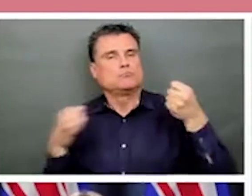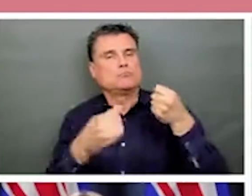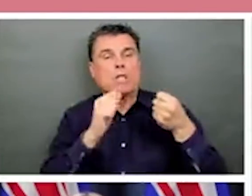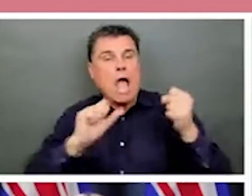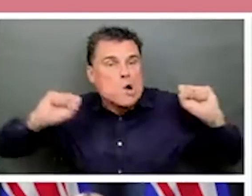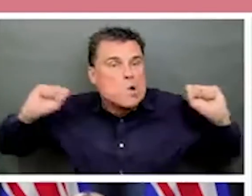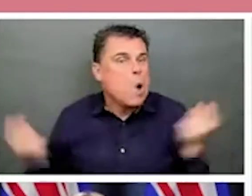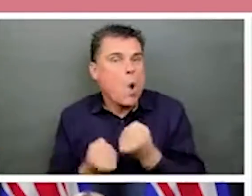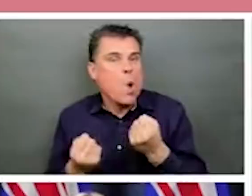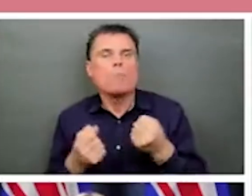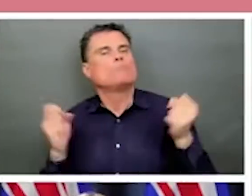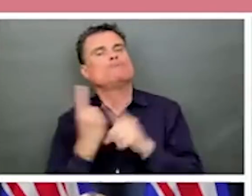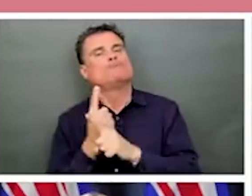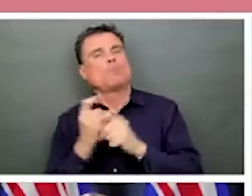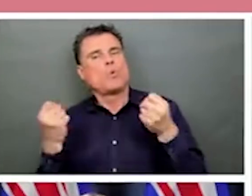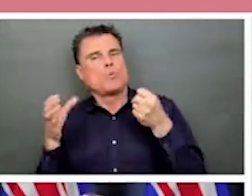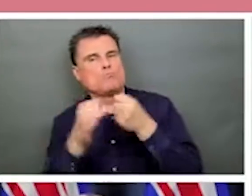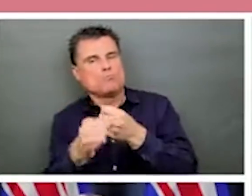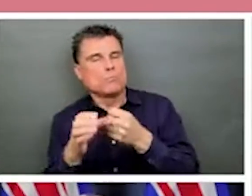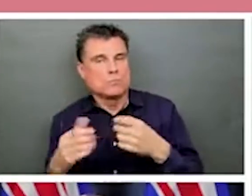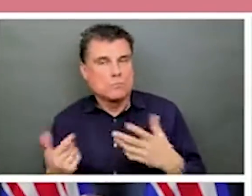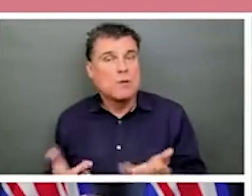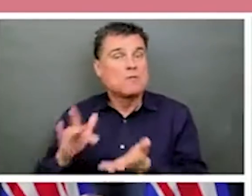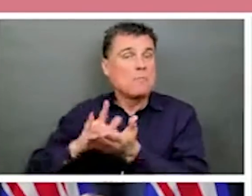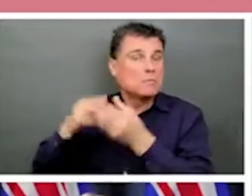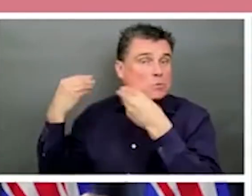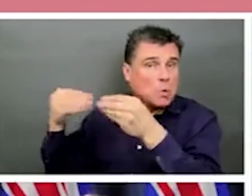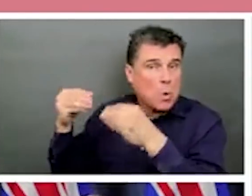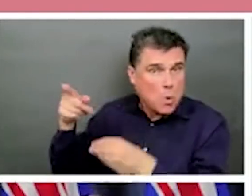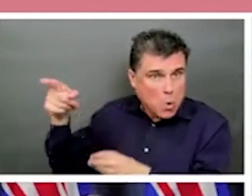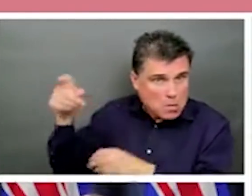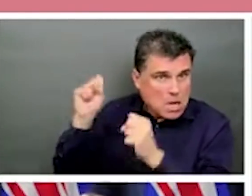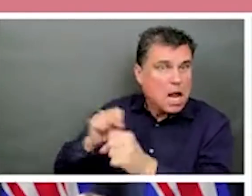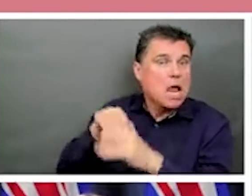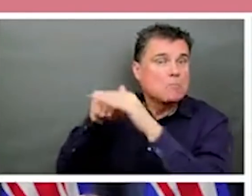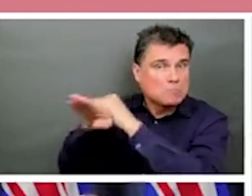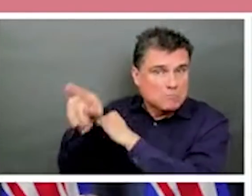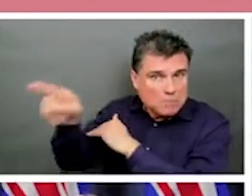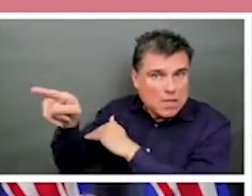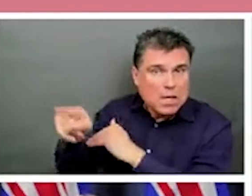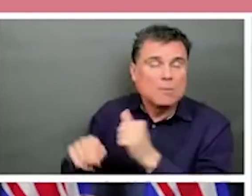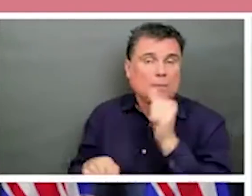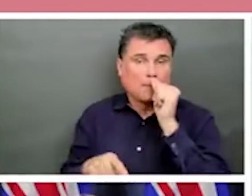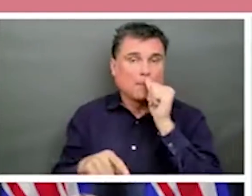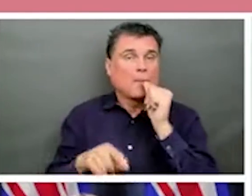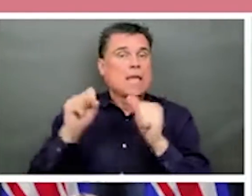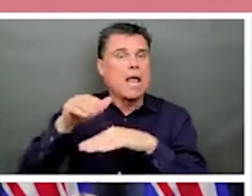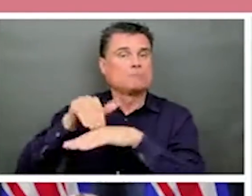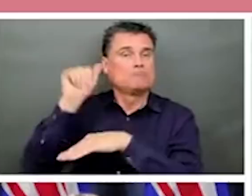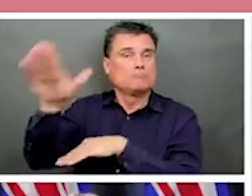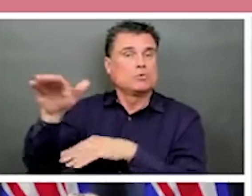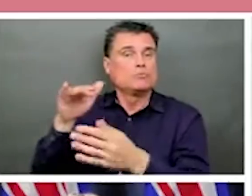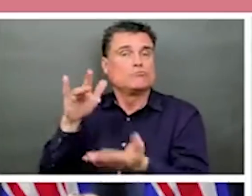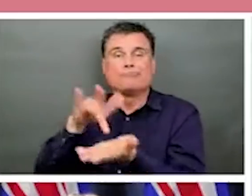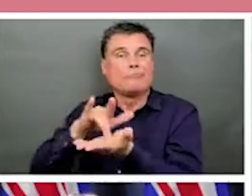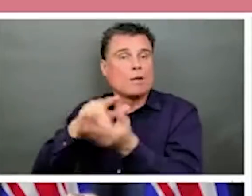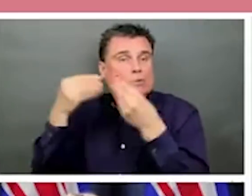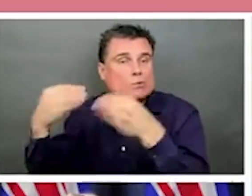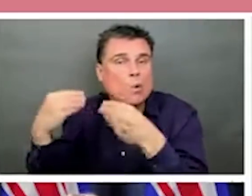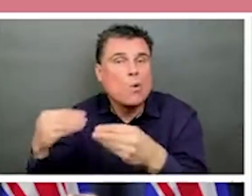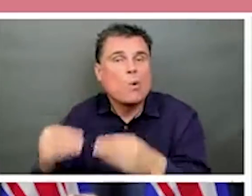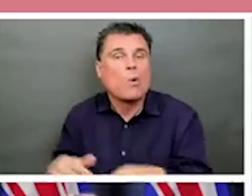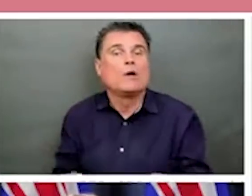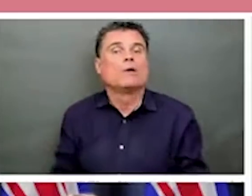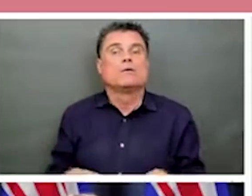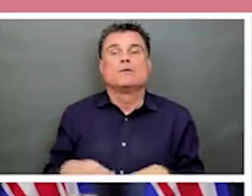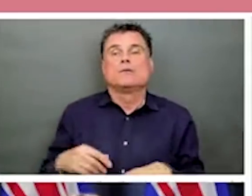providers, pharmacies specifically, and we've been working with the pharmacy associations to make sure that we can do this